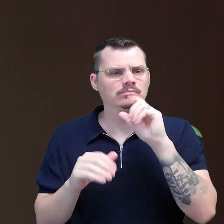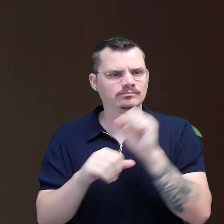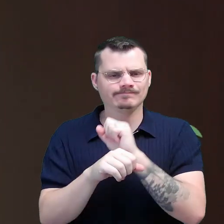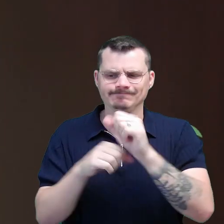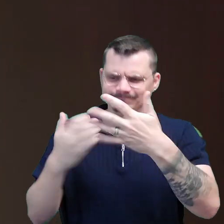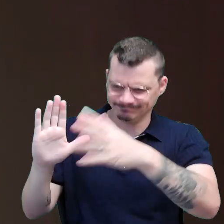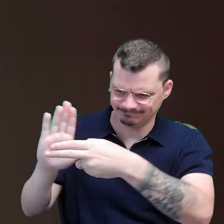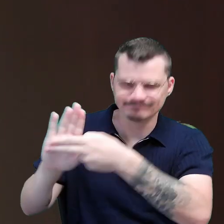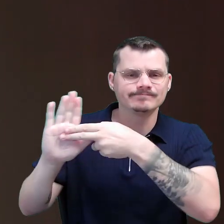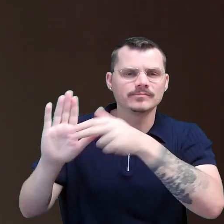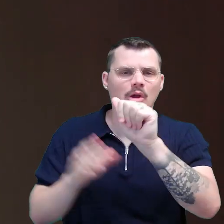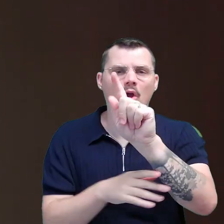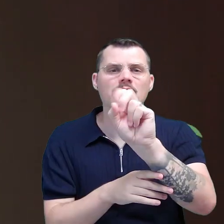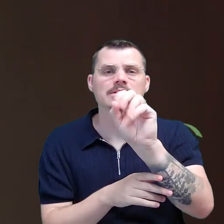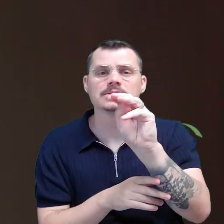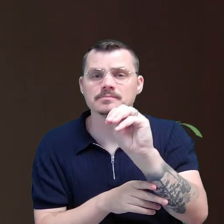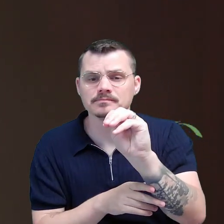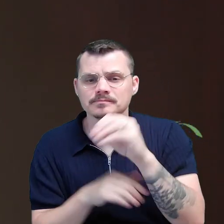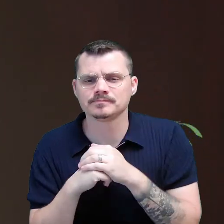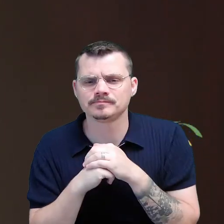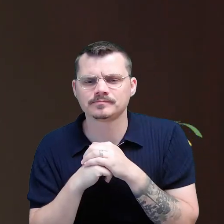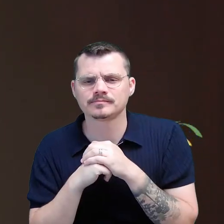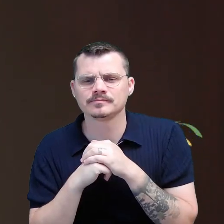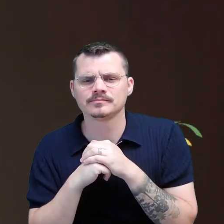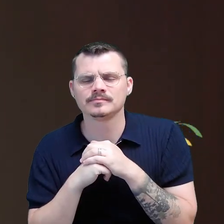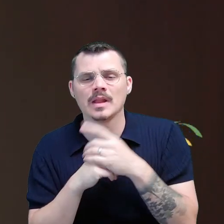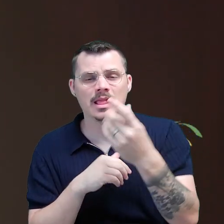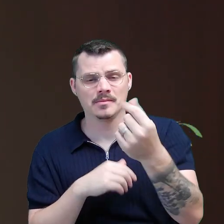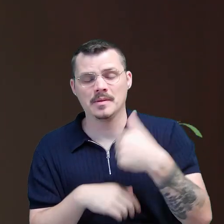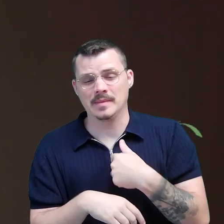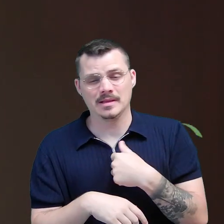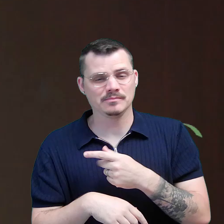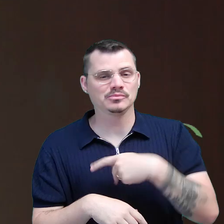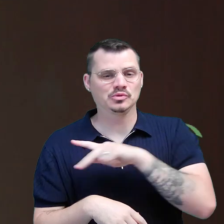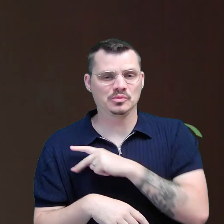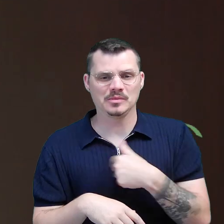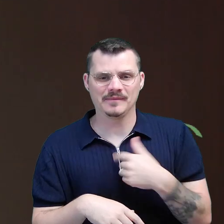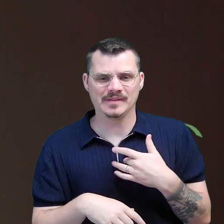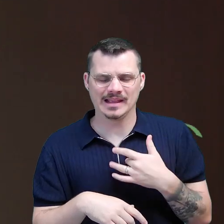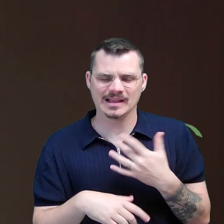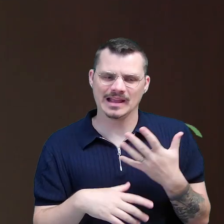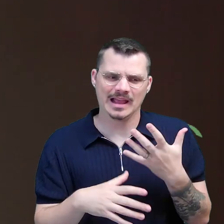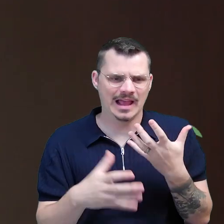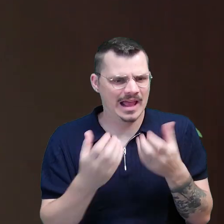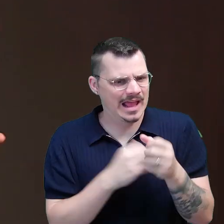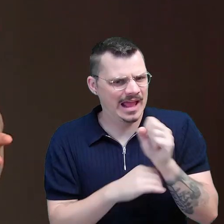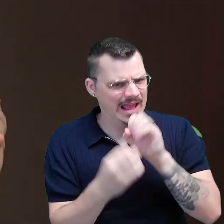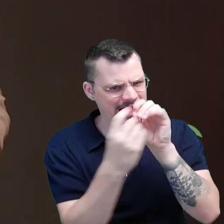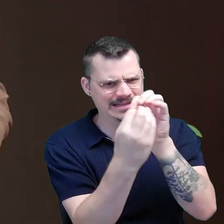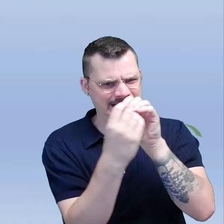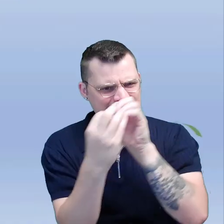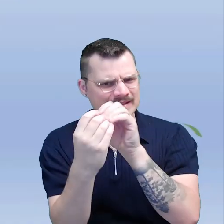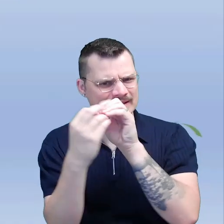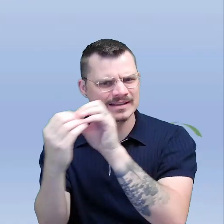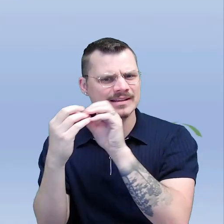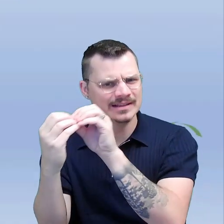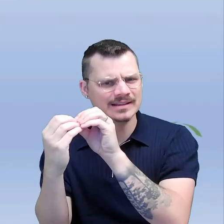of autism. And it's become a little bit of a crusade here. And,